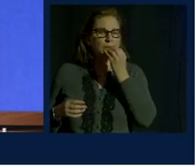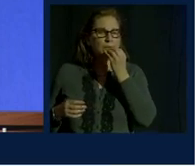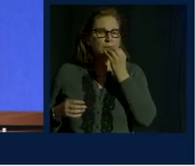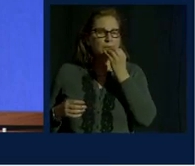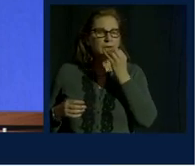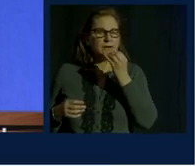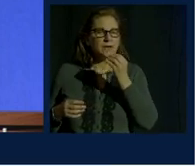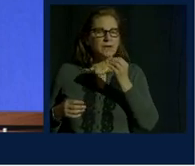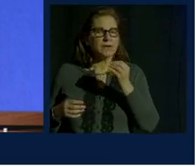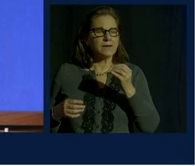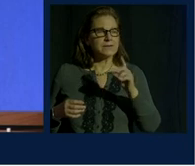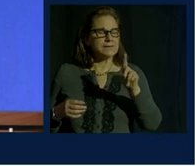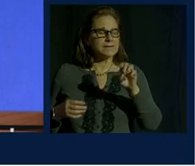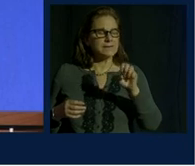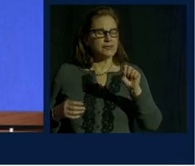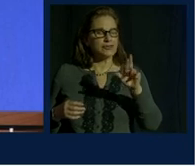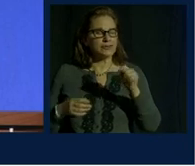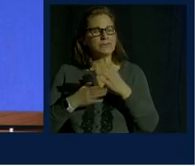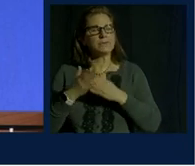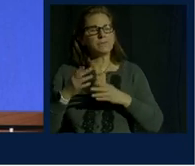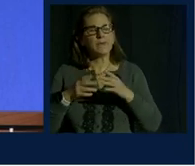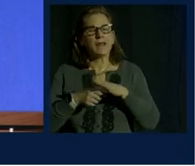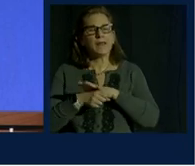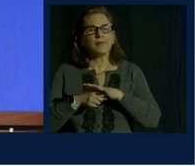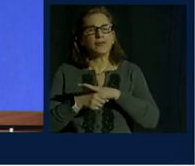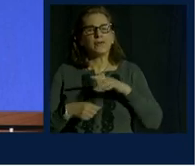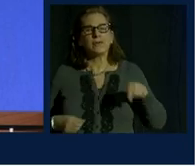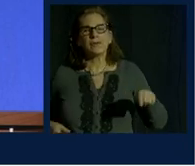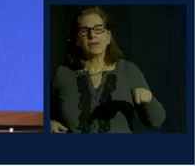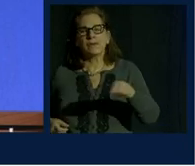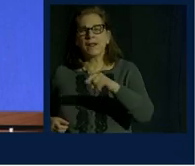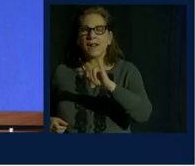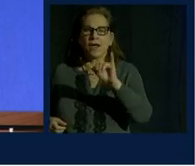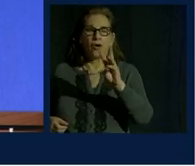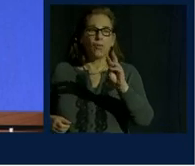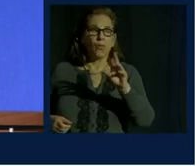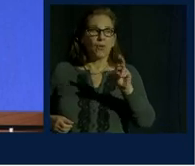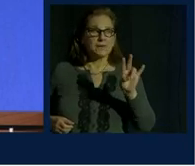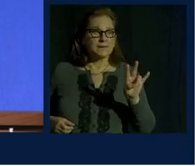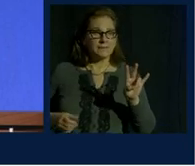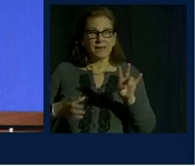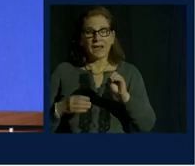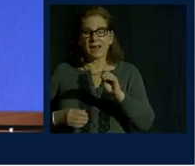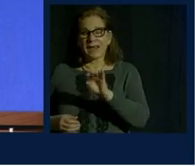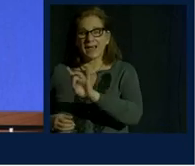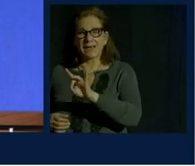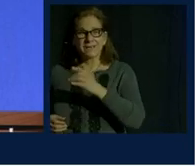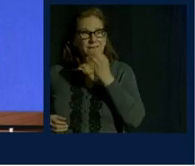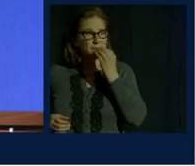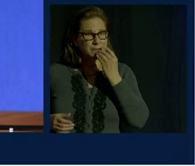stores towards 7 and 8. This bill has an innovative provision where it attempts to